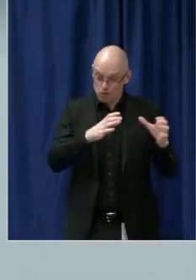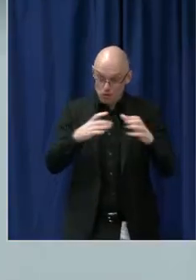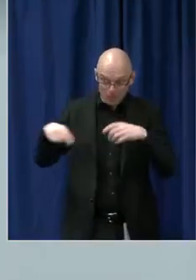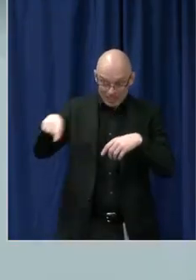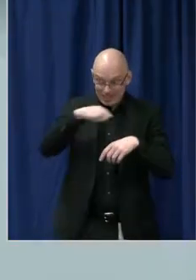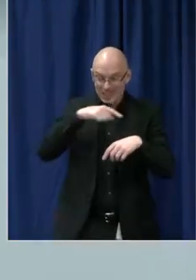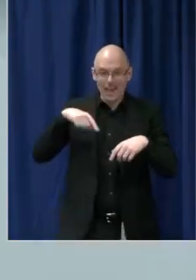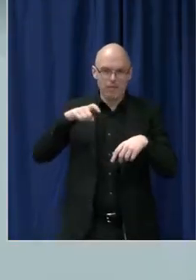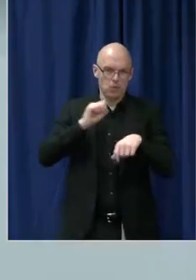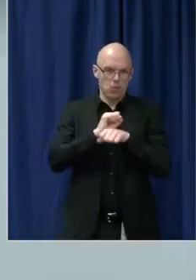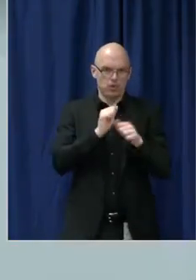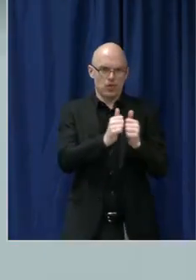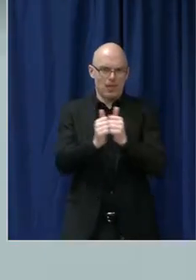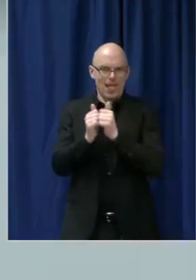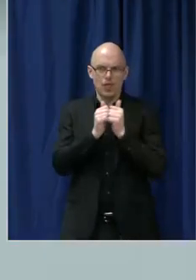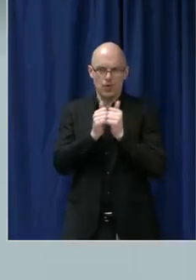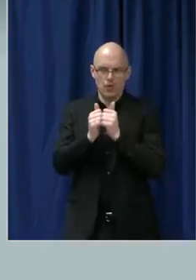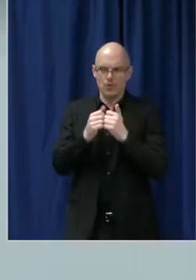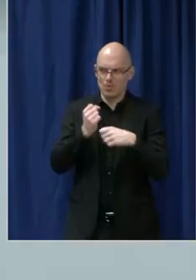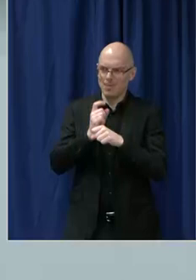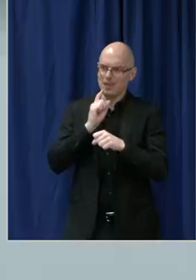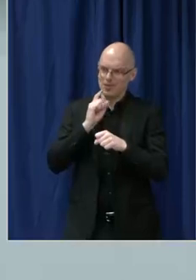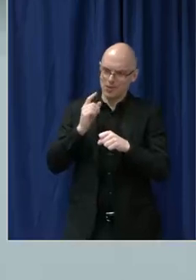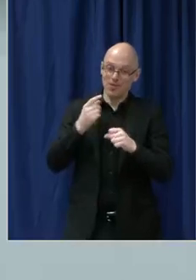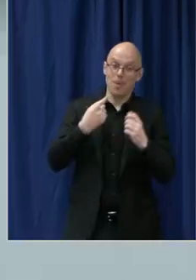this end-to-end